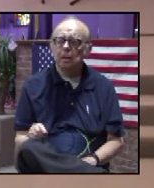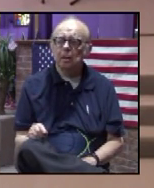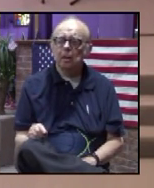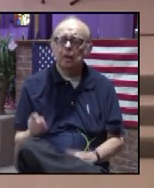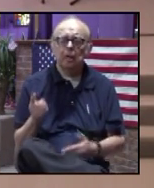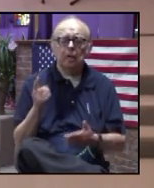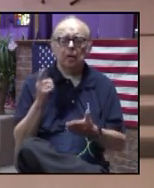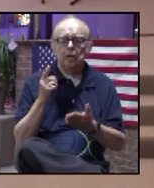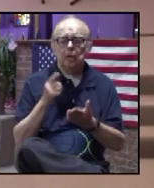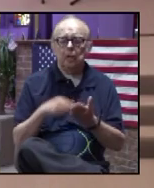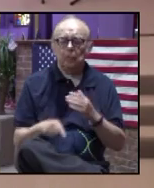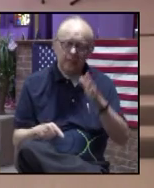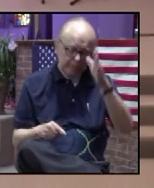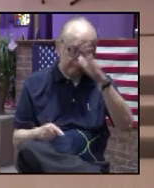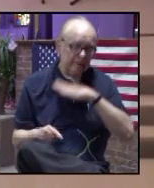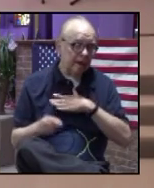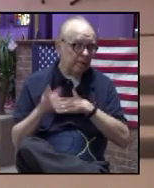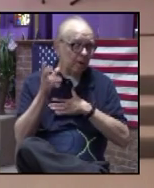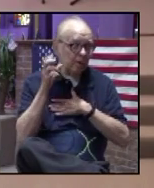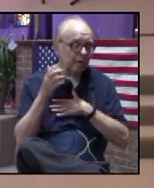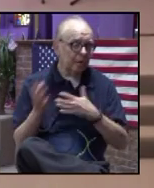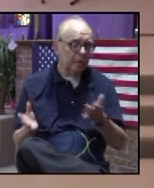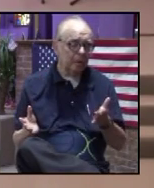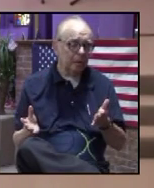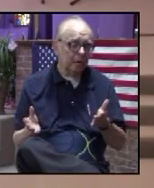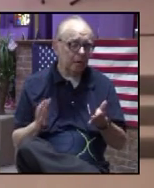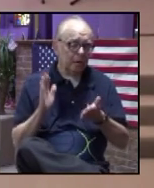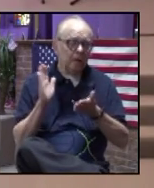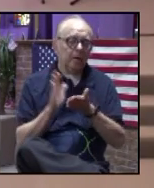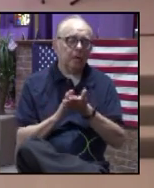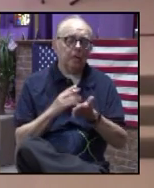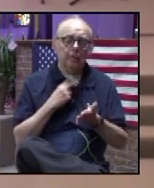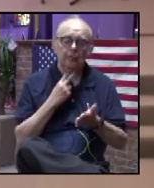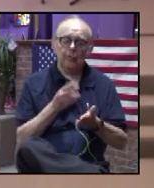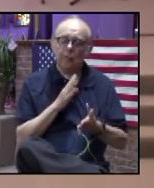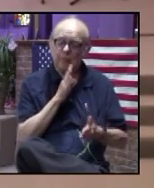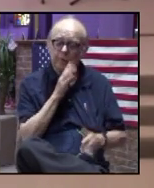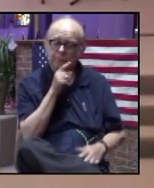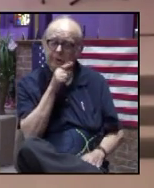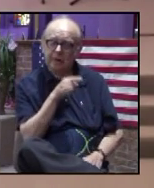What the man heard was a small voice whispering to him,